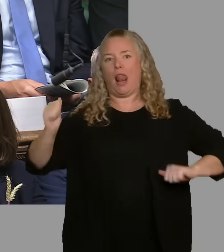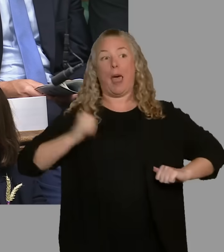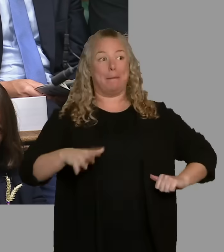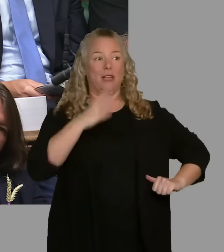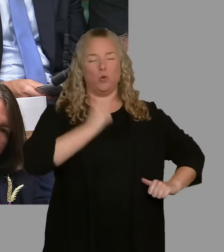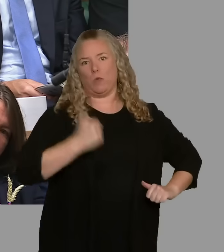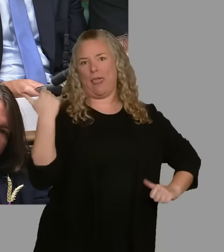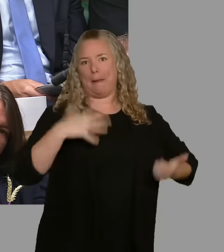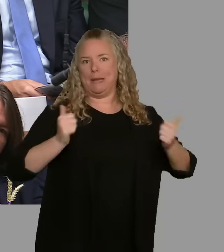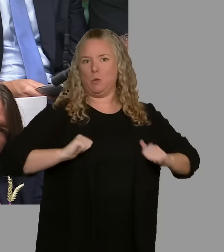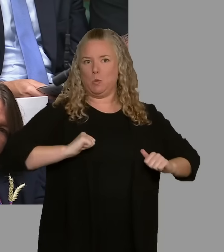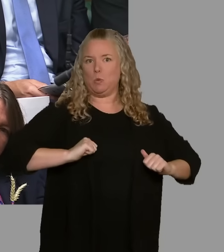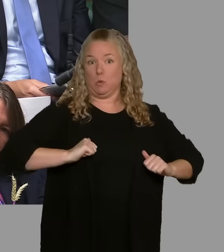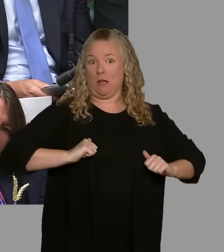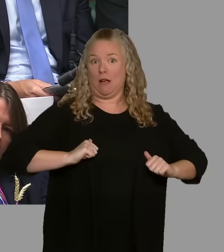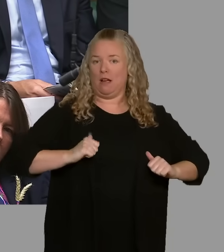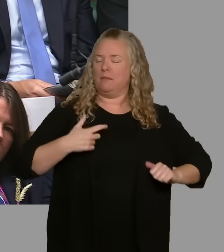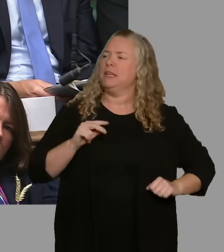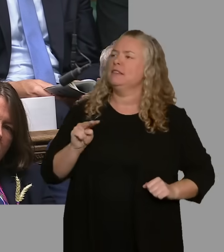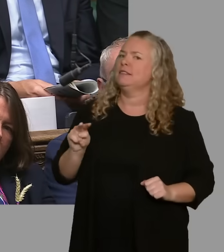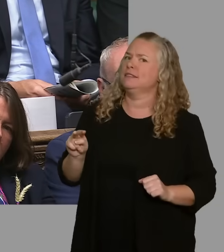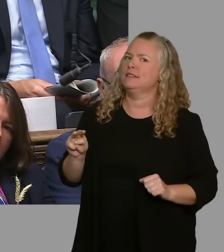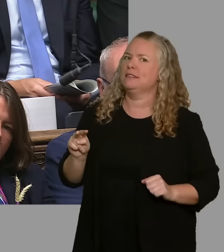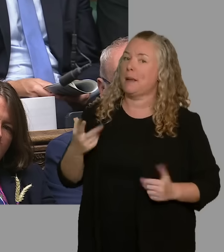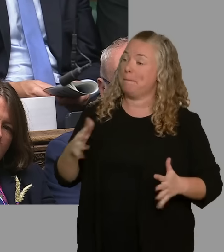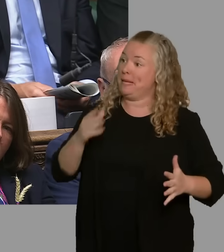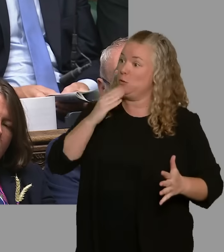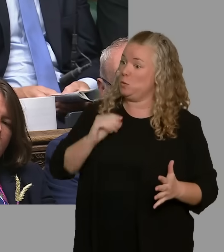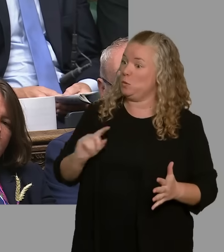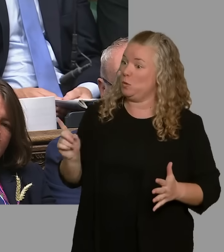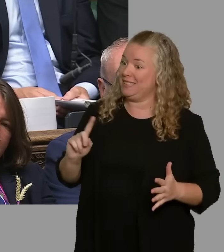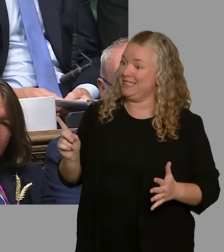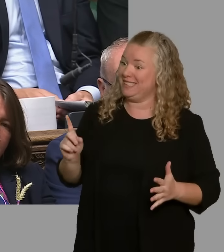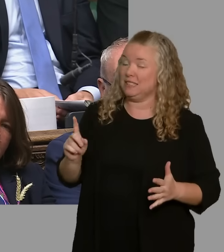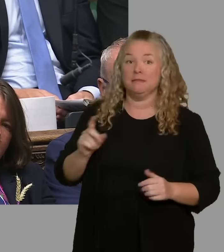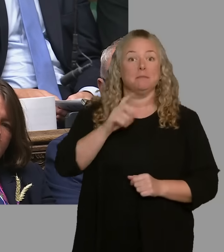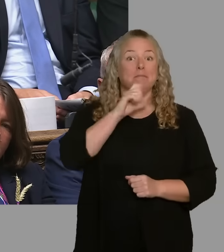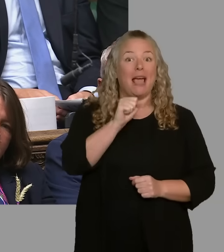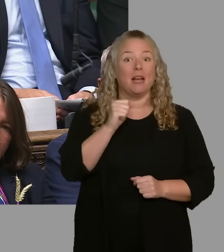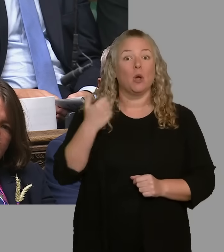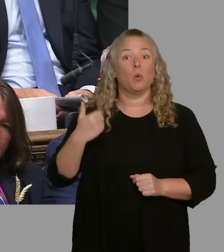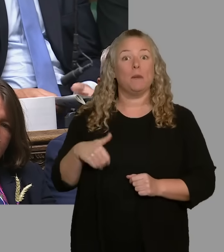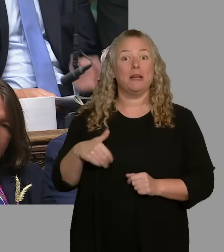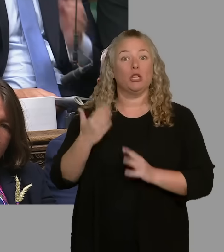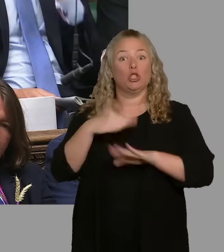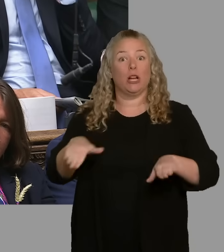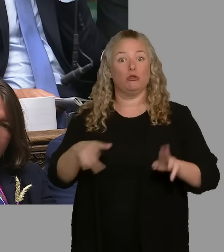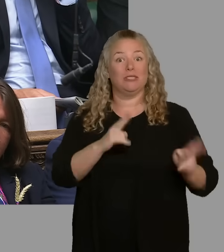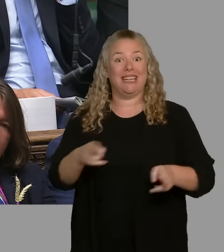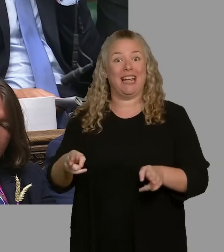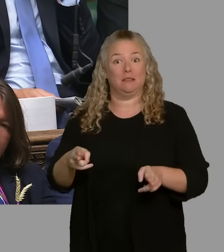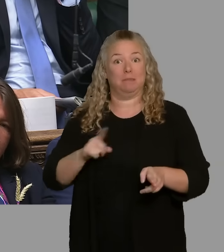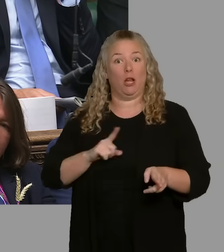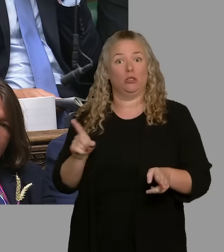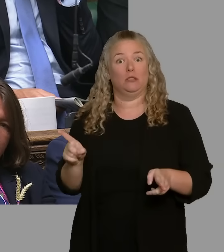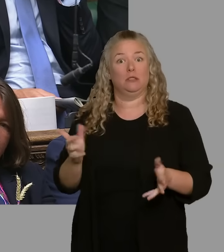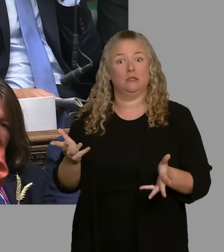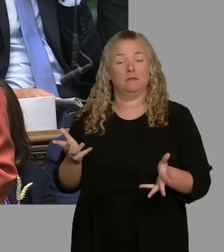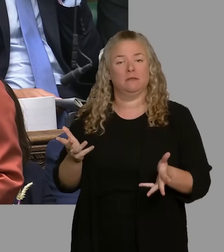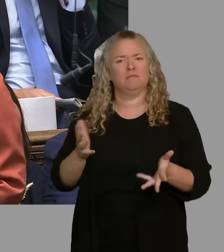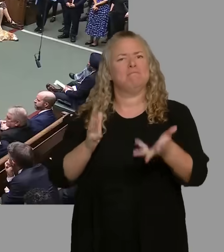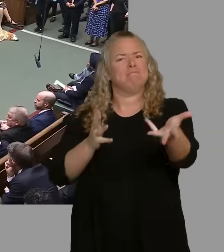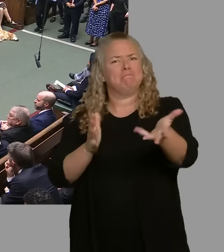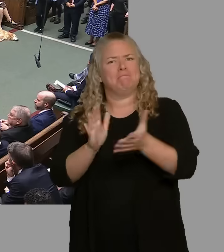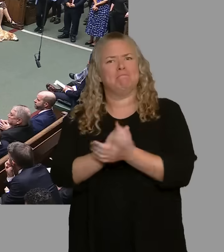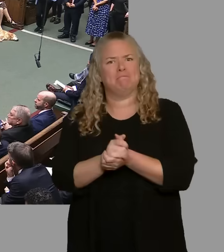comes to Gaza. Here's one. Will the Prime Minister stop Israeli arms dealers from parading their Gaza-tested weapons on UK